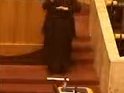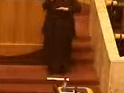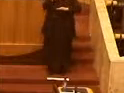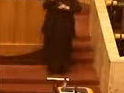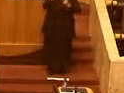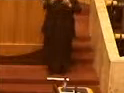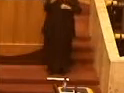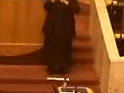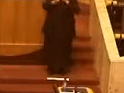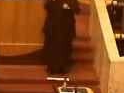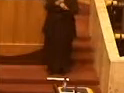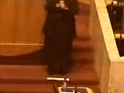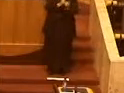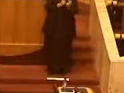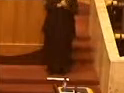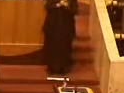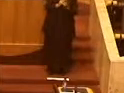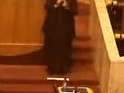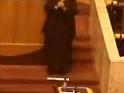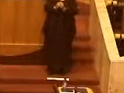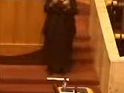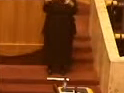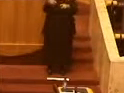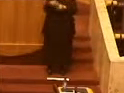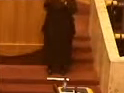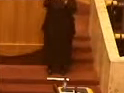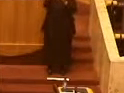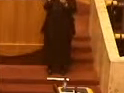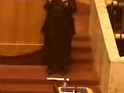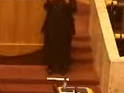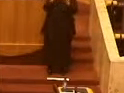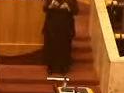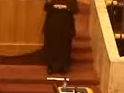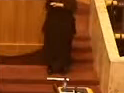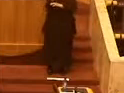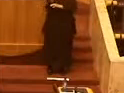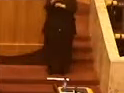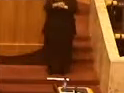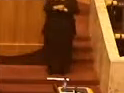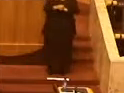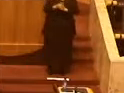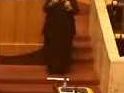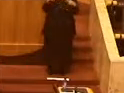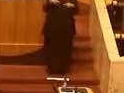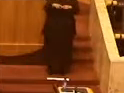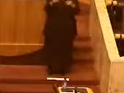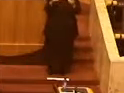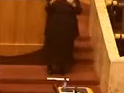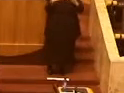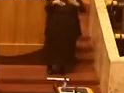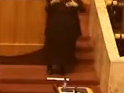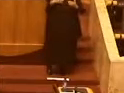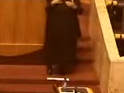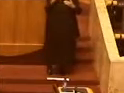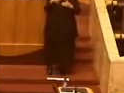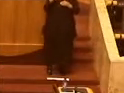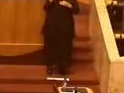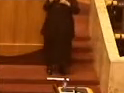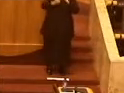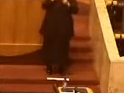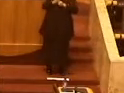years. We are presenting this budget speech having been placed under administration for